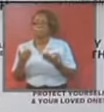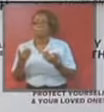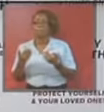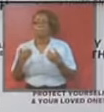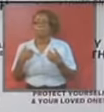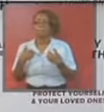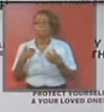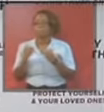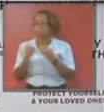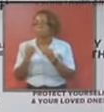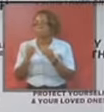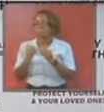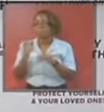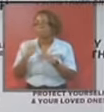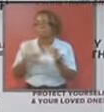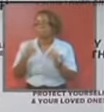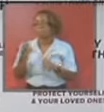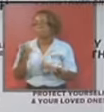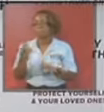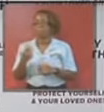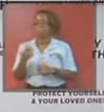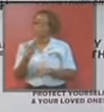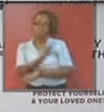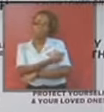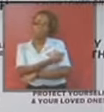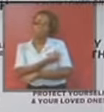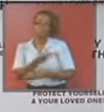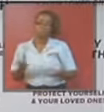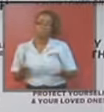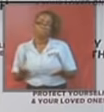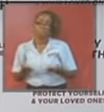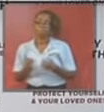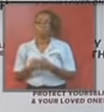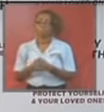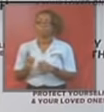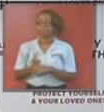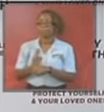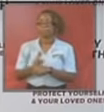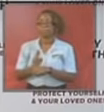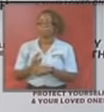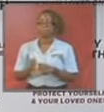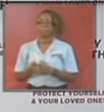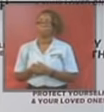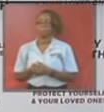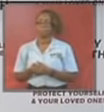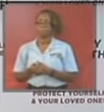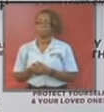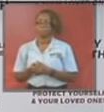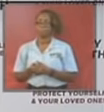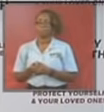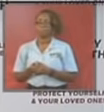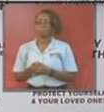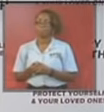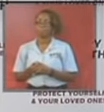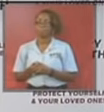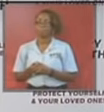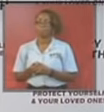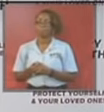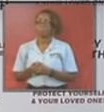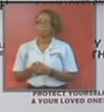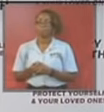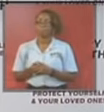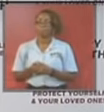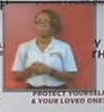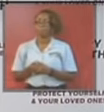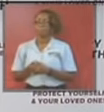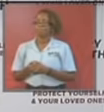Thank you very much. And we go to Wyatt 868, please. Hi, good morning. Just one quick follow-up question.